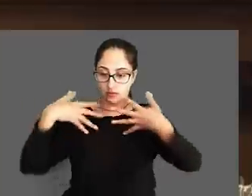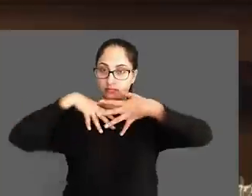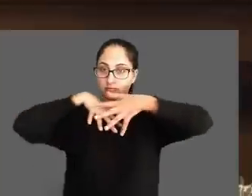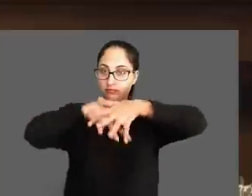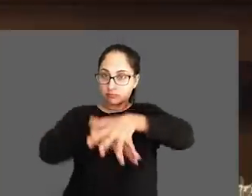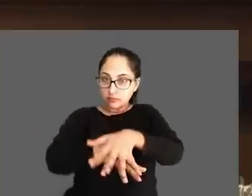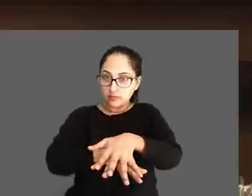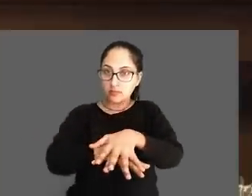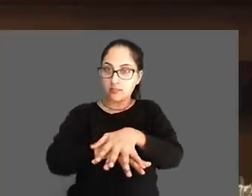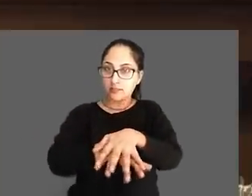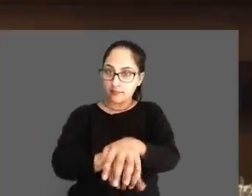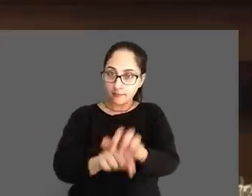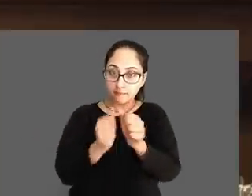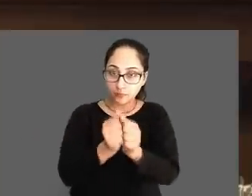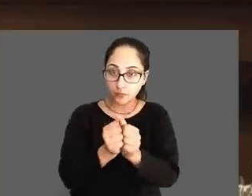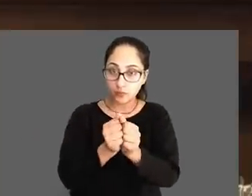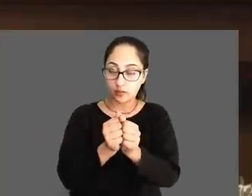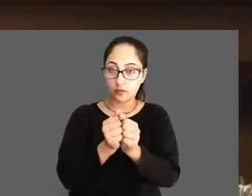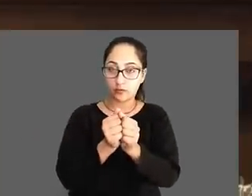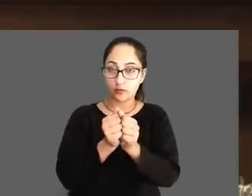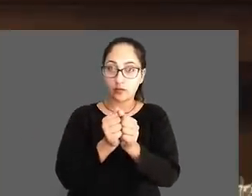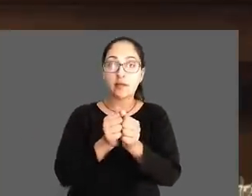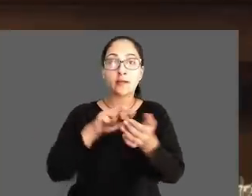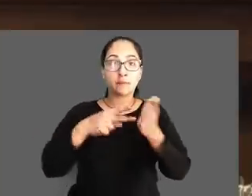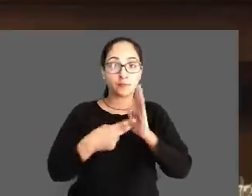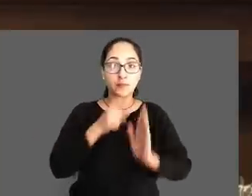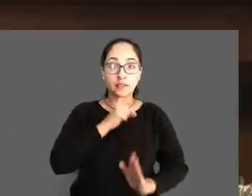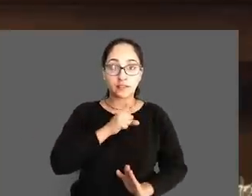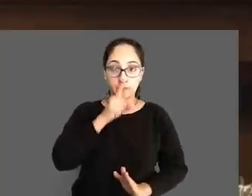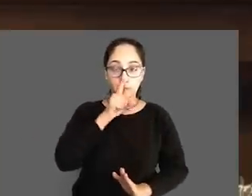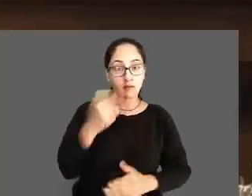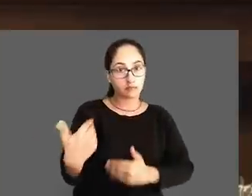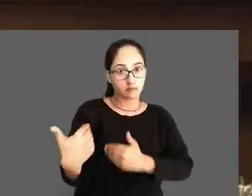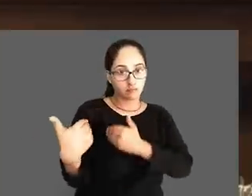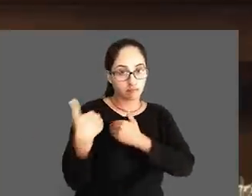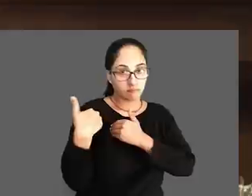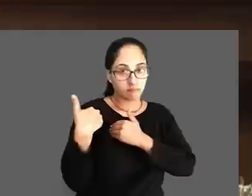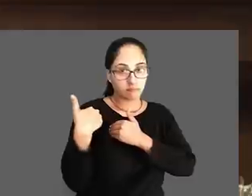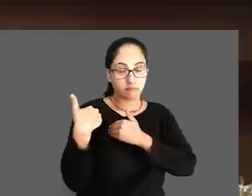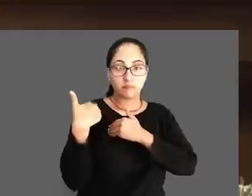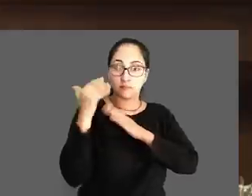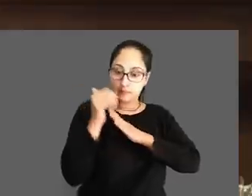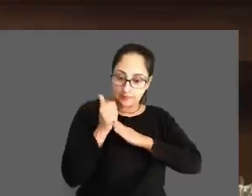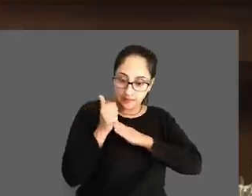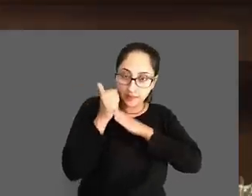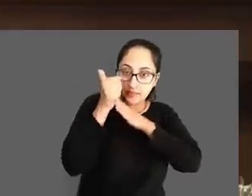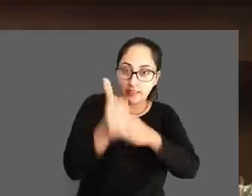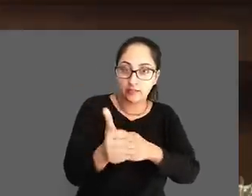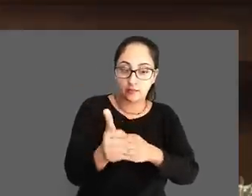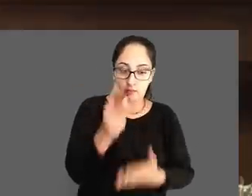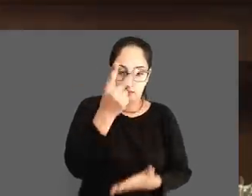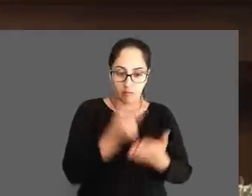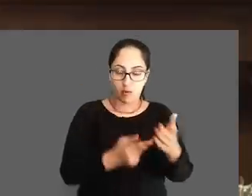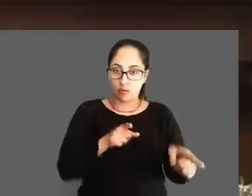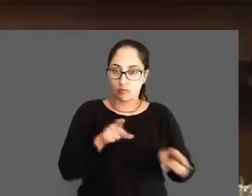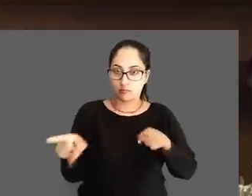of worldly life, for his people and for the peoples among whom the Ismailis live.